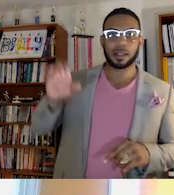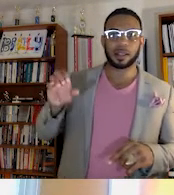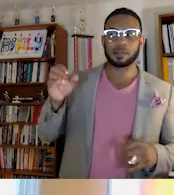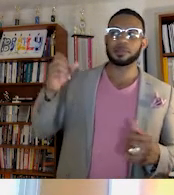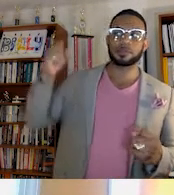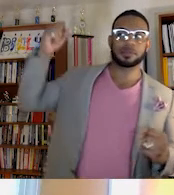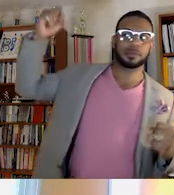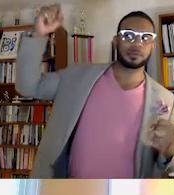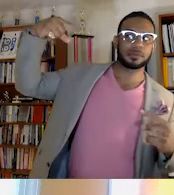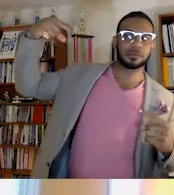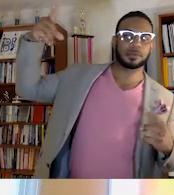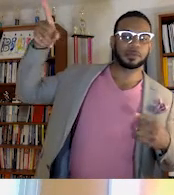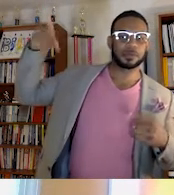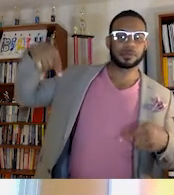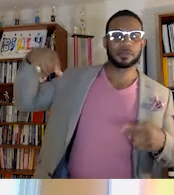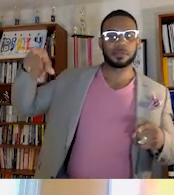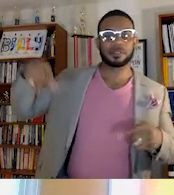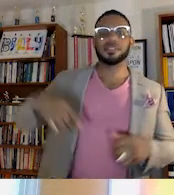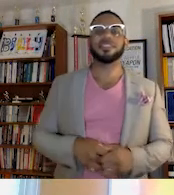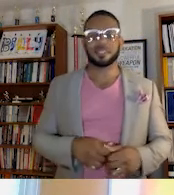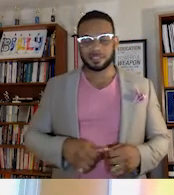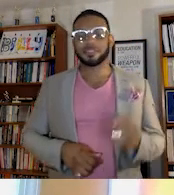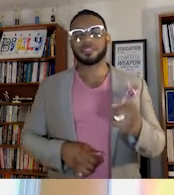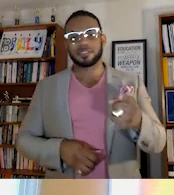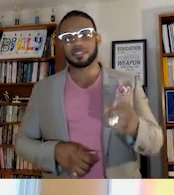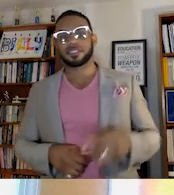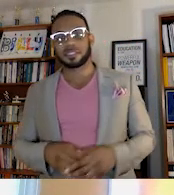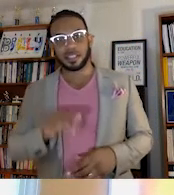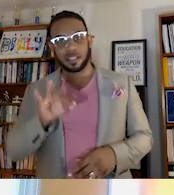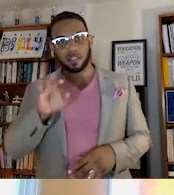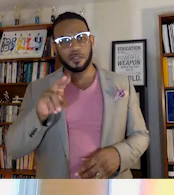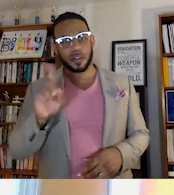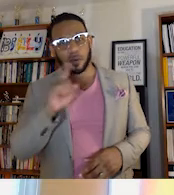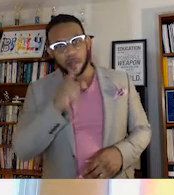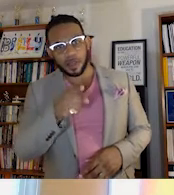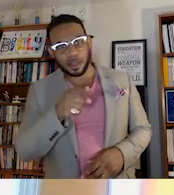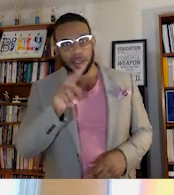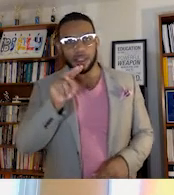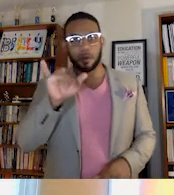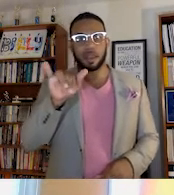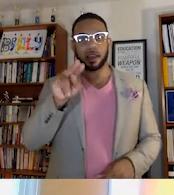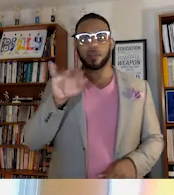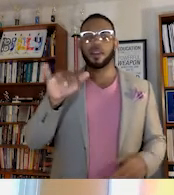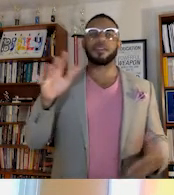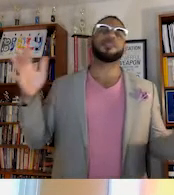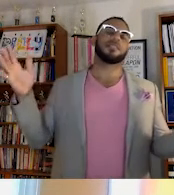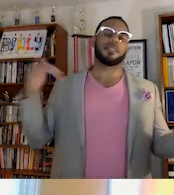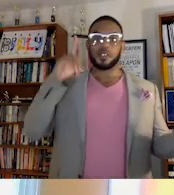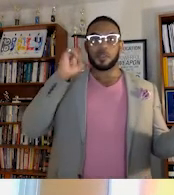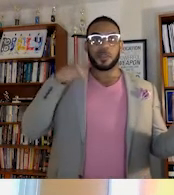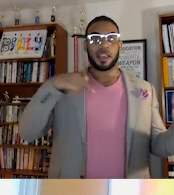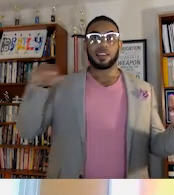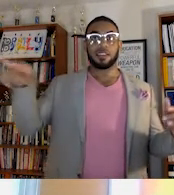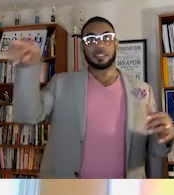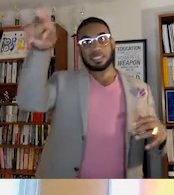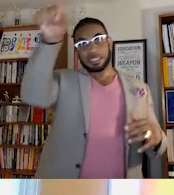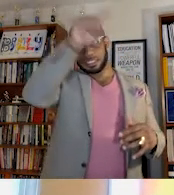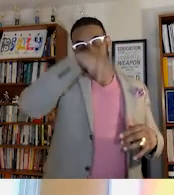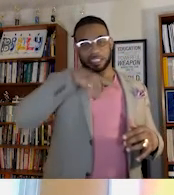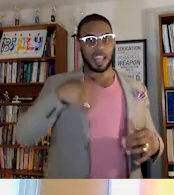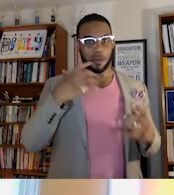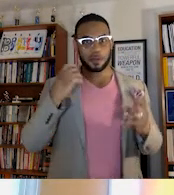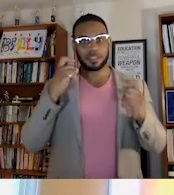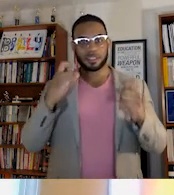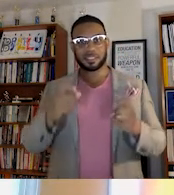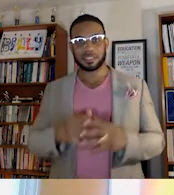We're originally from Michael Chicago. and I, okay. Yeah. And then originally. Frank, where are you at? And why? So listen, we have got a spread here. I want